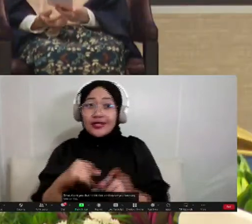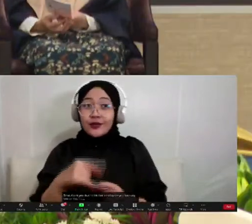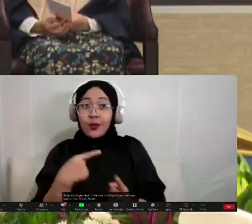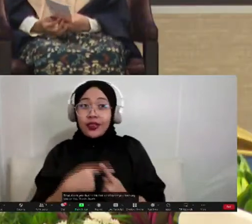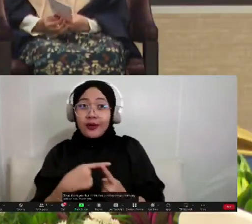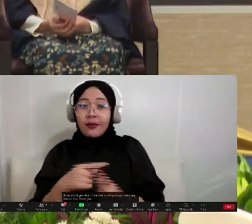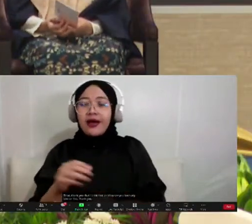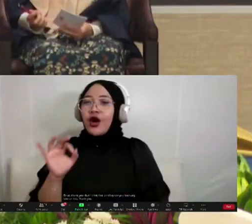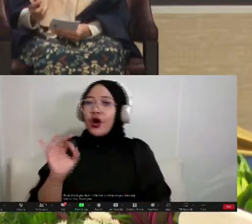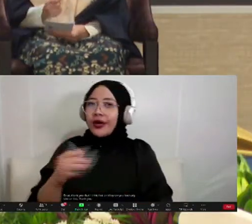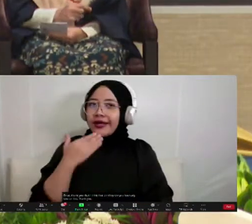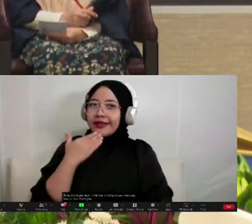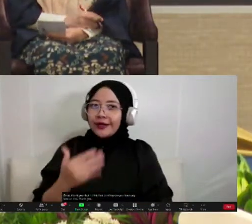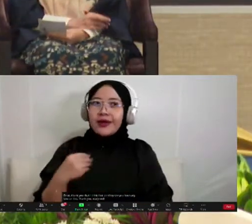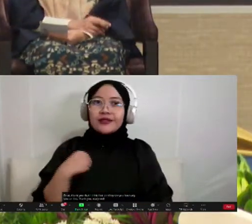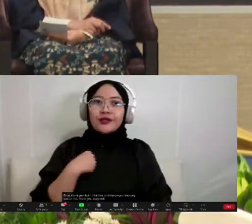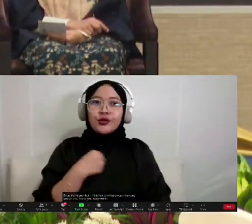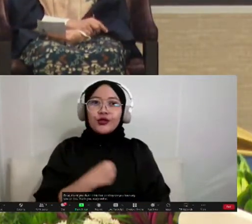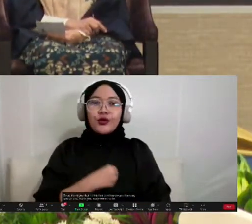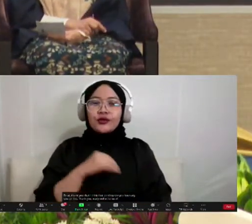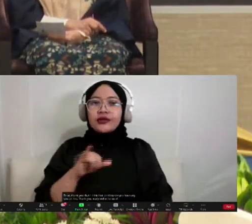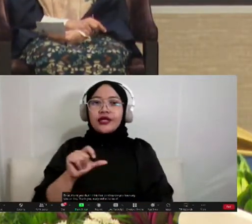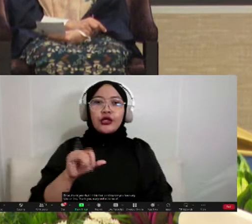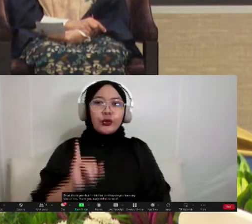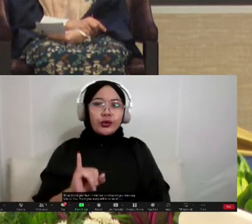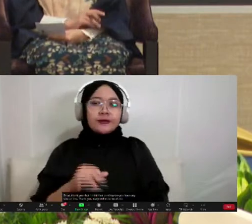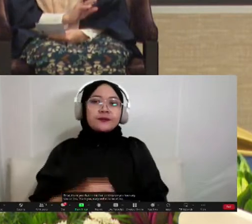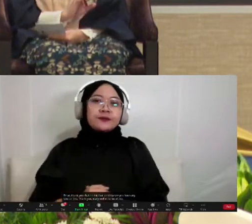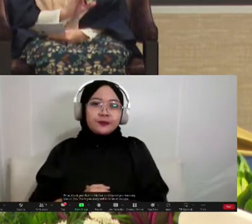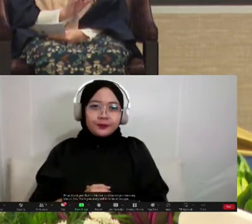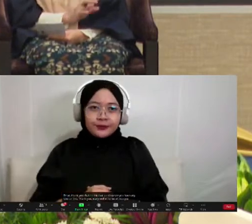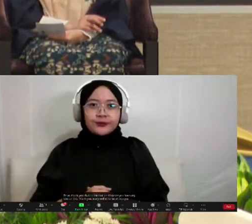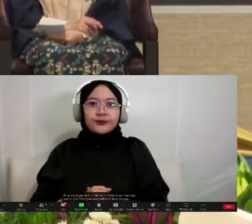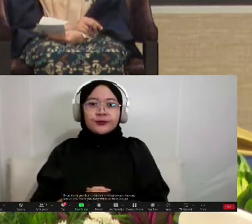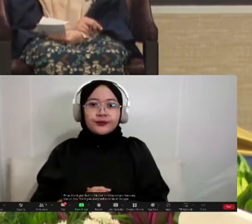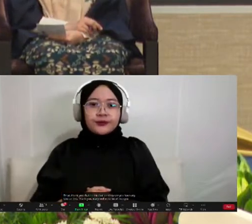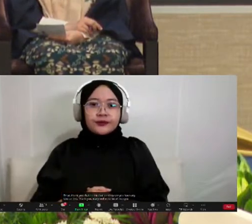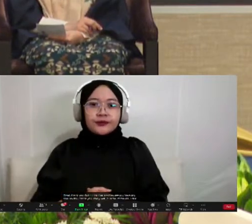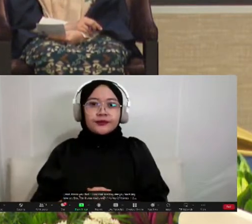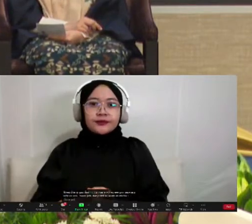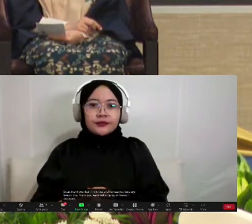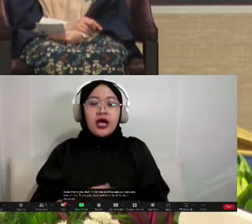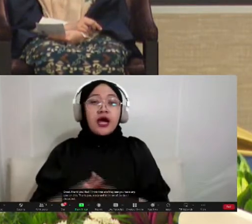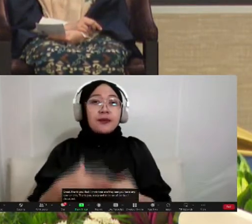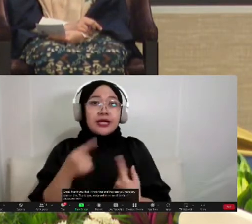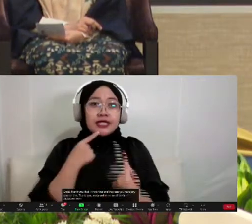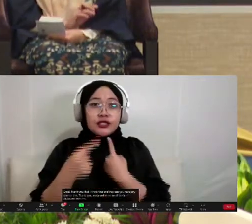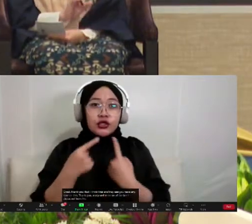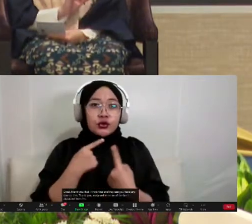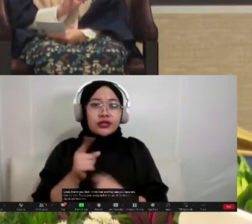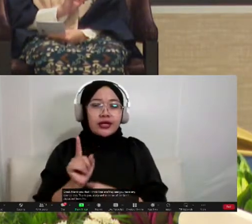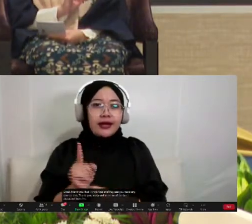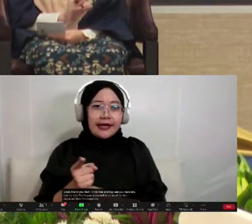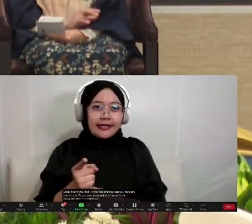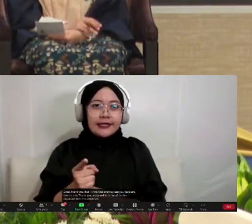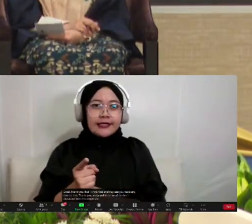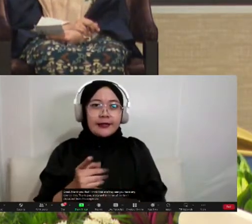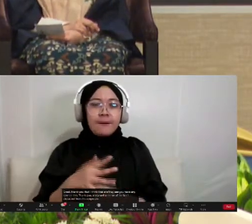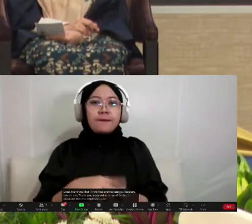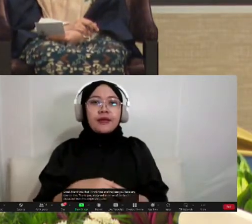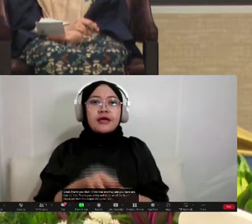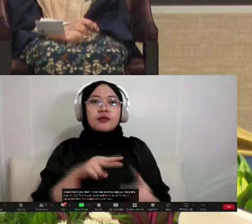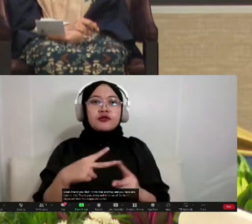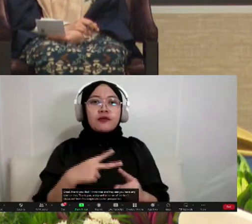Dr. Yuli. Well, in terms of the, I discussed first from the corporate sector